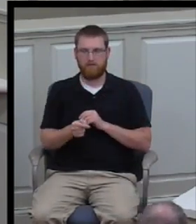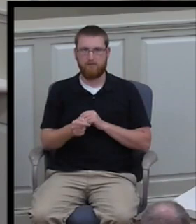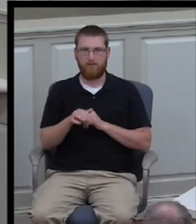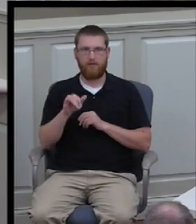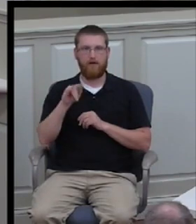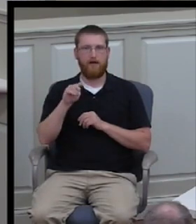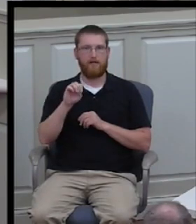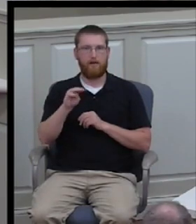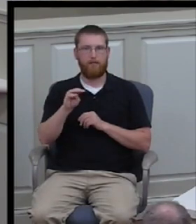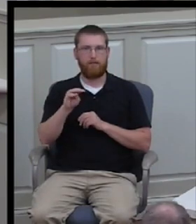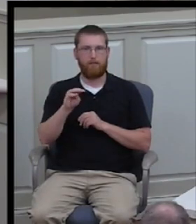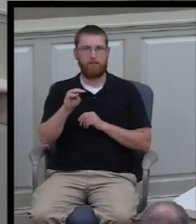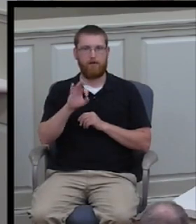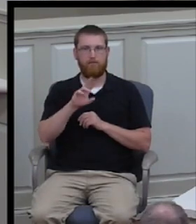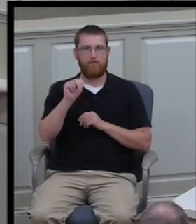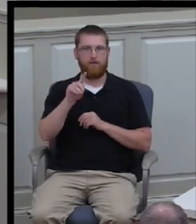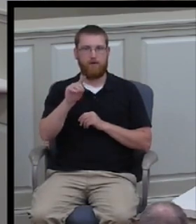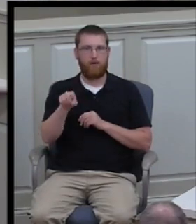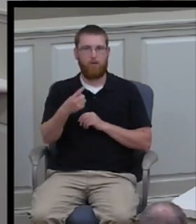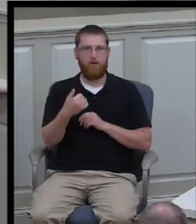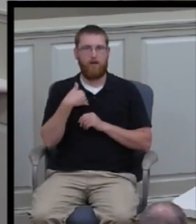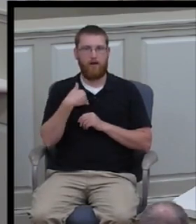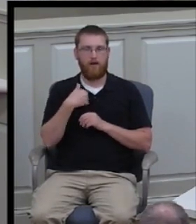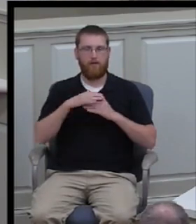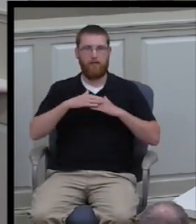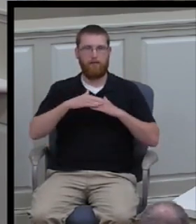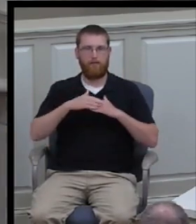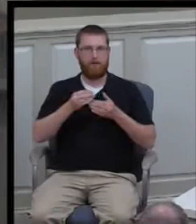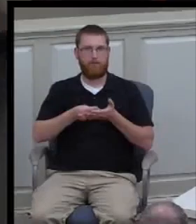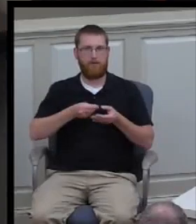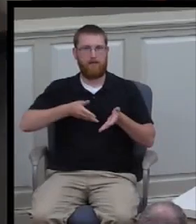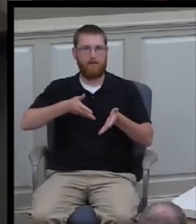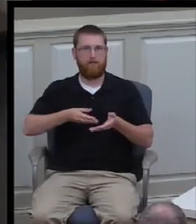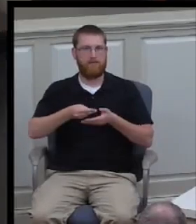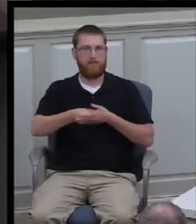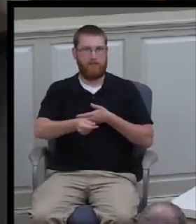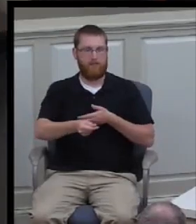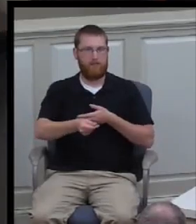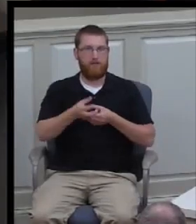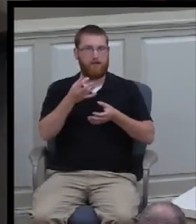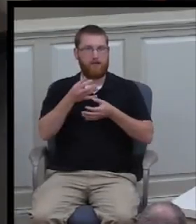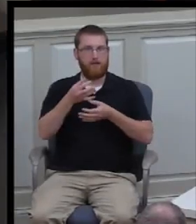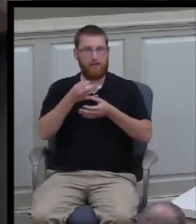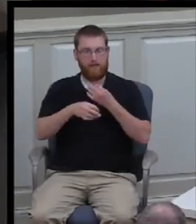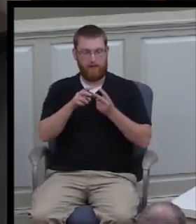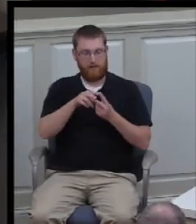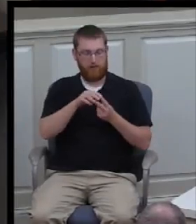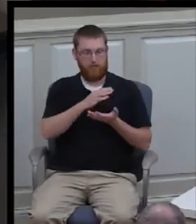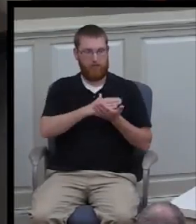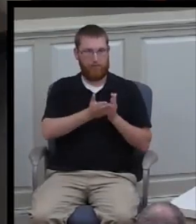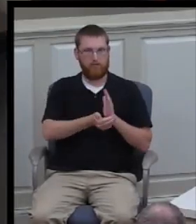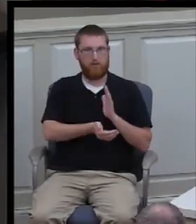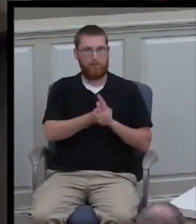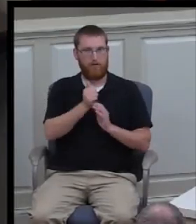item, that fund only has a minimum amount of spending out of it. And so we either need to do a budget amendment before you pass